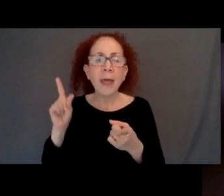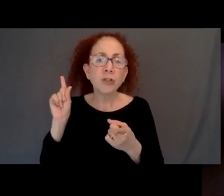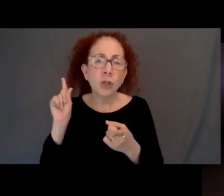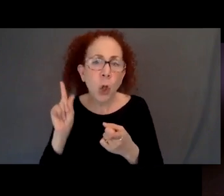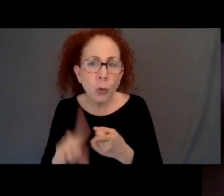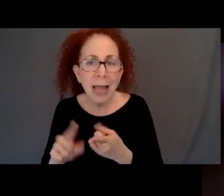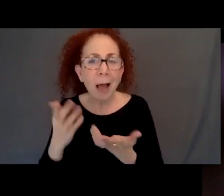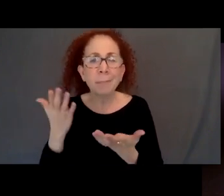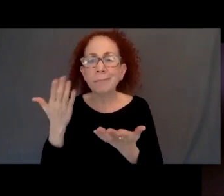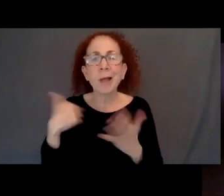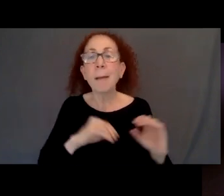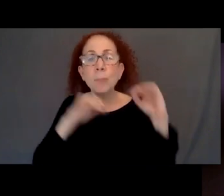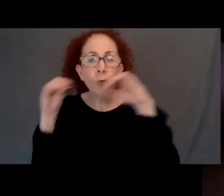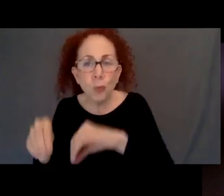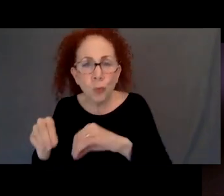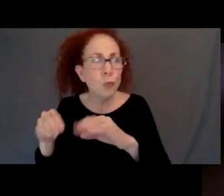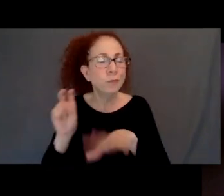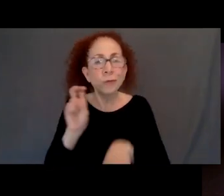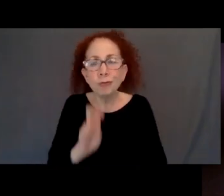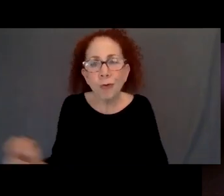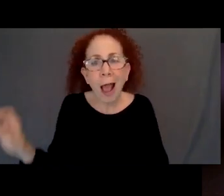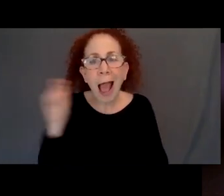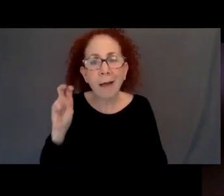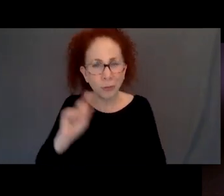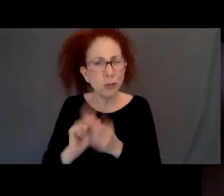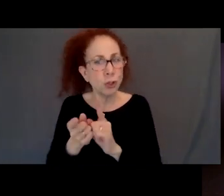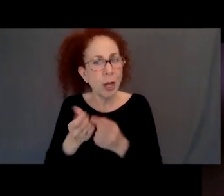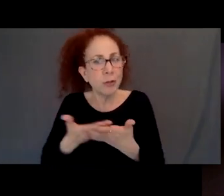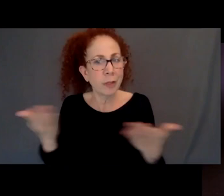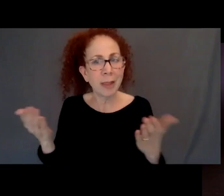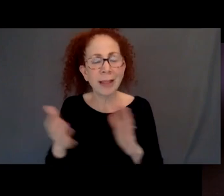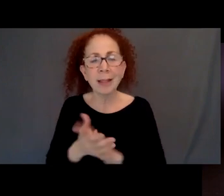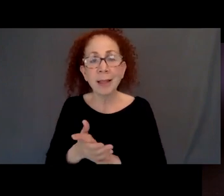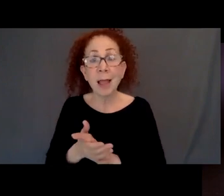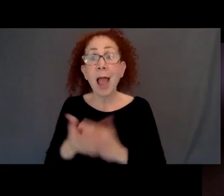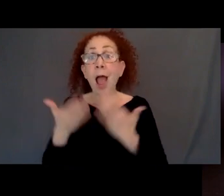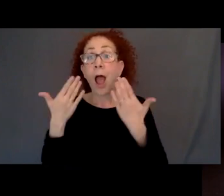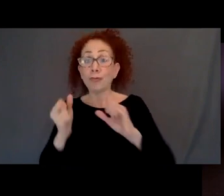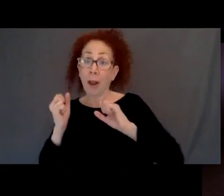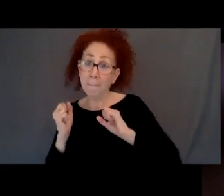of relocation and travel, that once I tried to